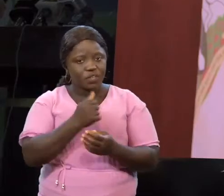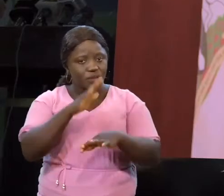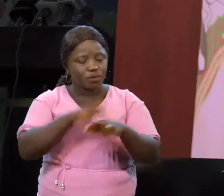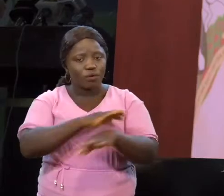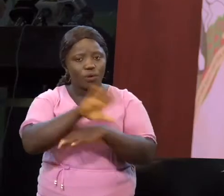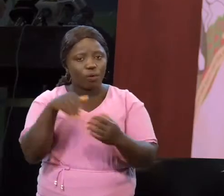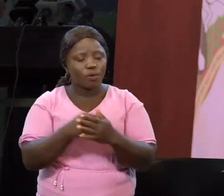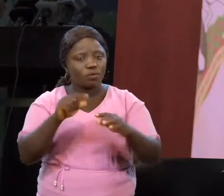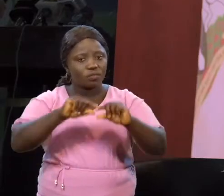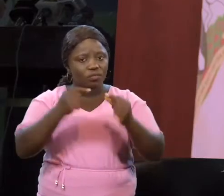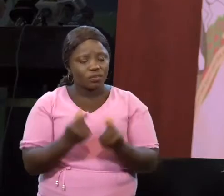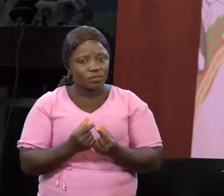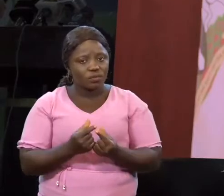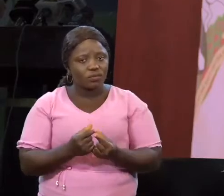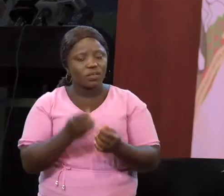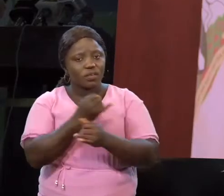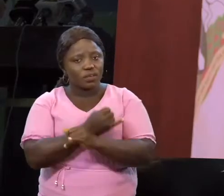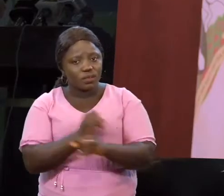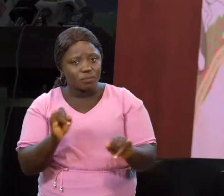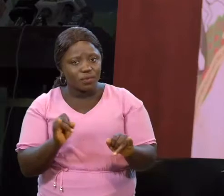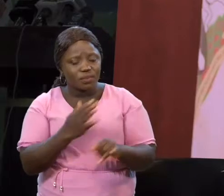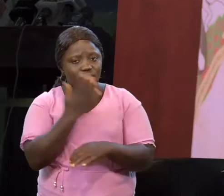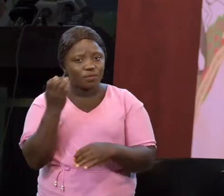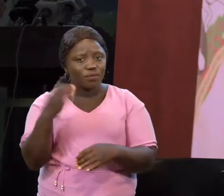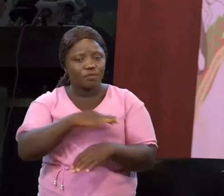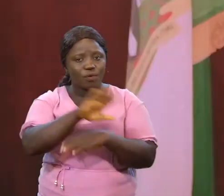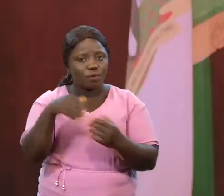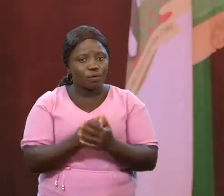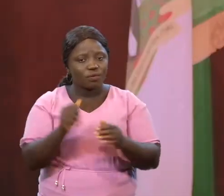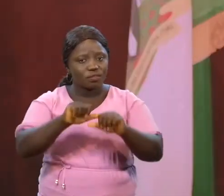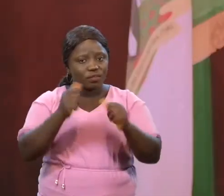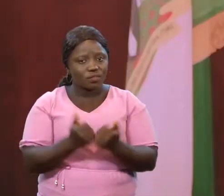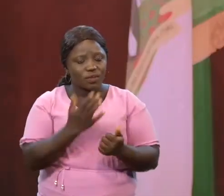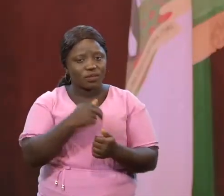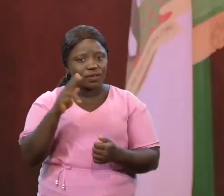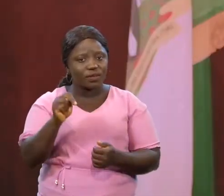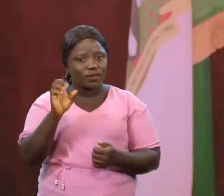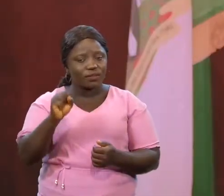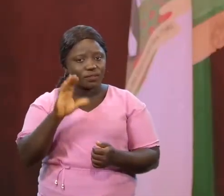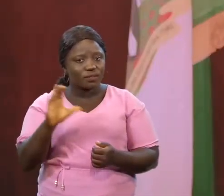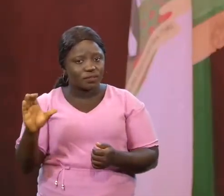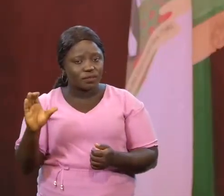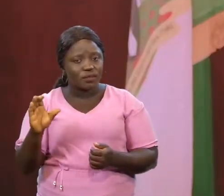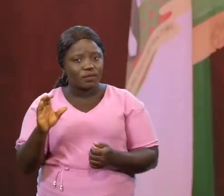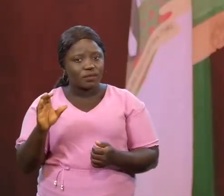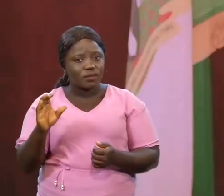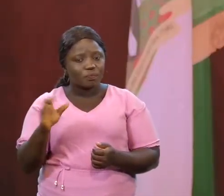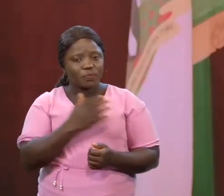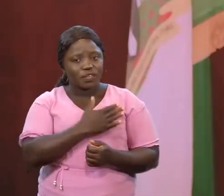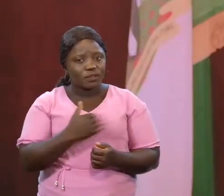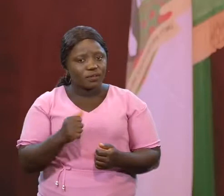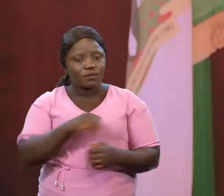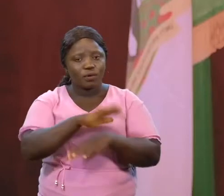core multi-sector indicators of age-friendly services and NSCC Age Watch